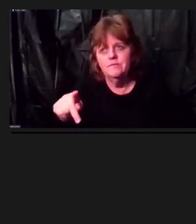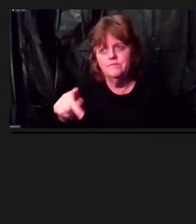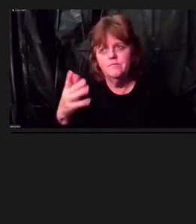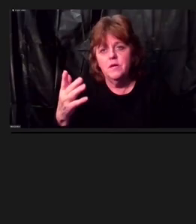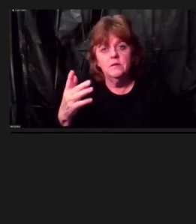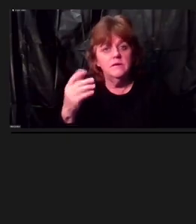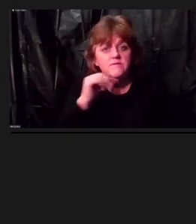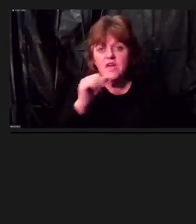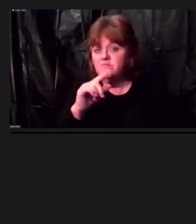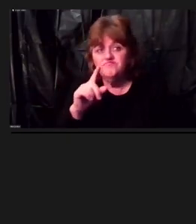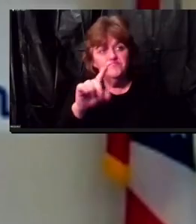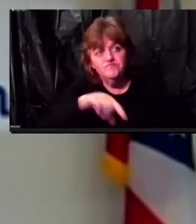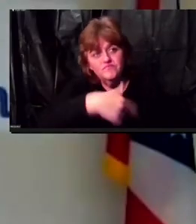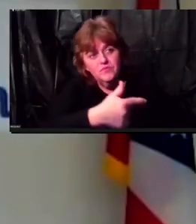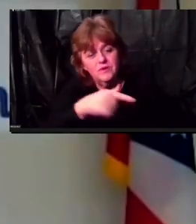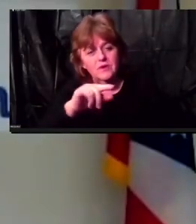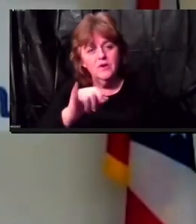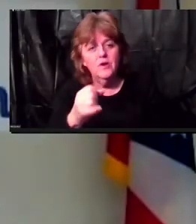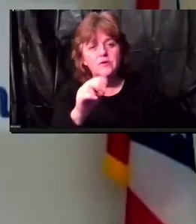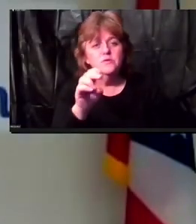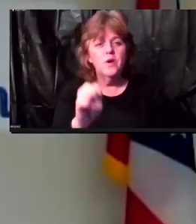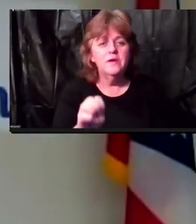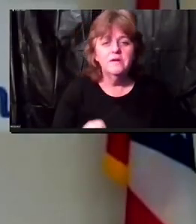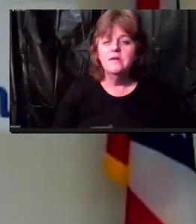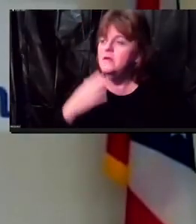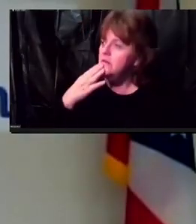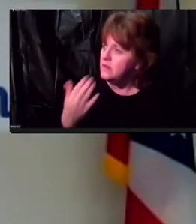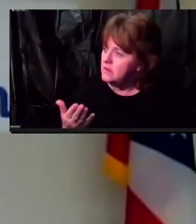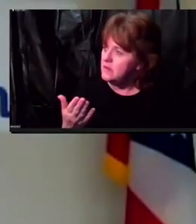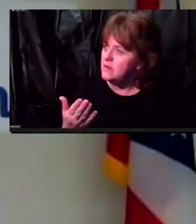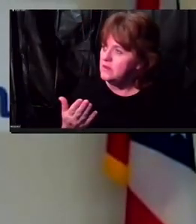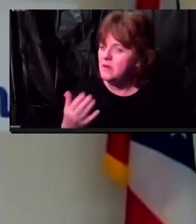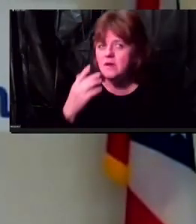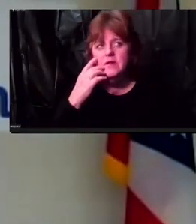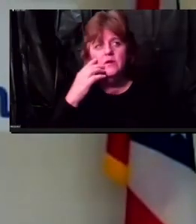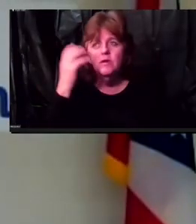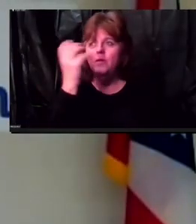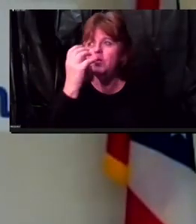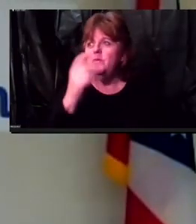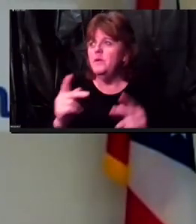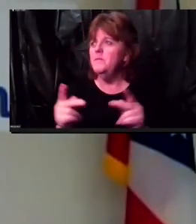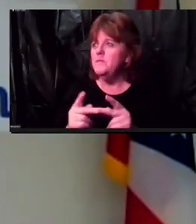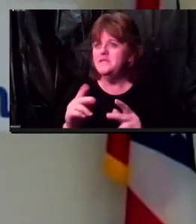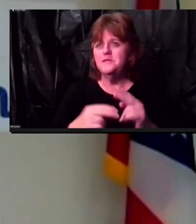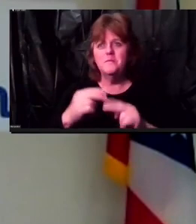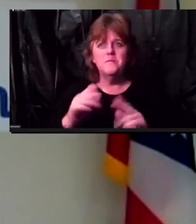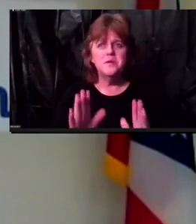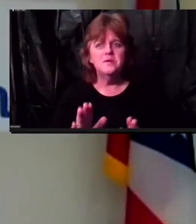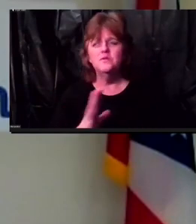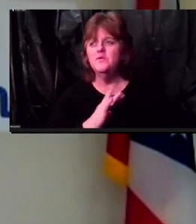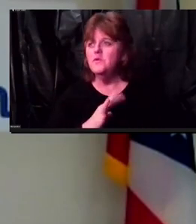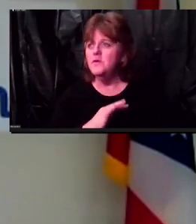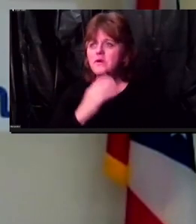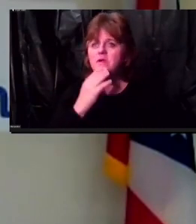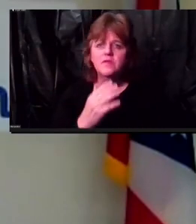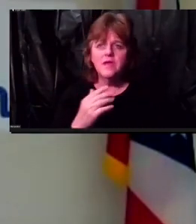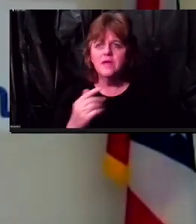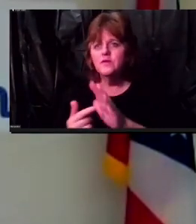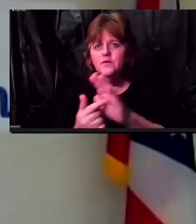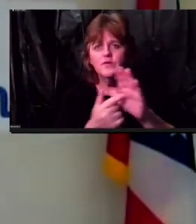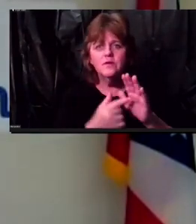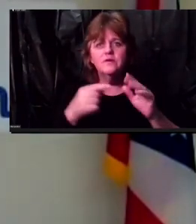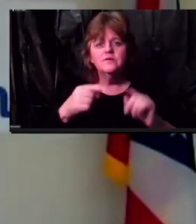else, back to you, Josue. Chief, thank you. I think it's an amazing place you have over there. Thank you for the tour on